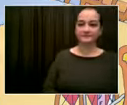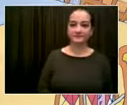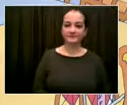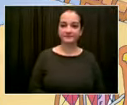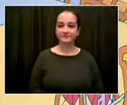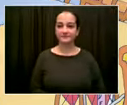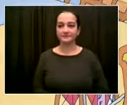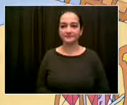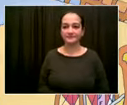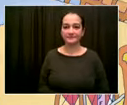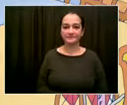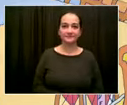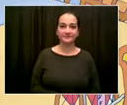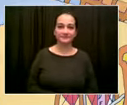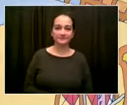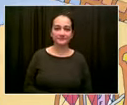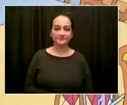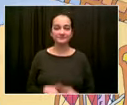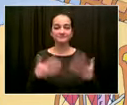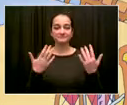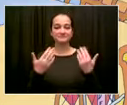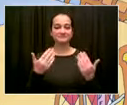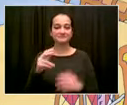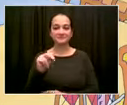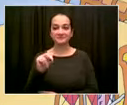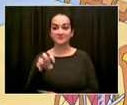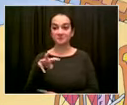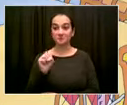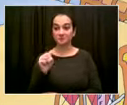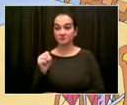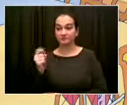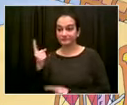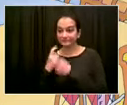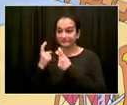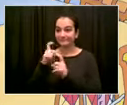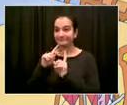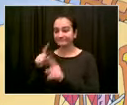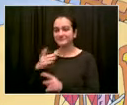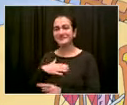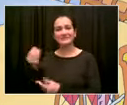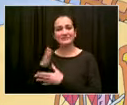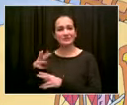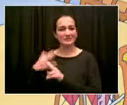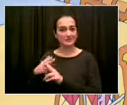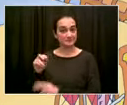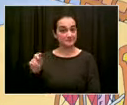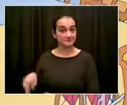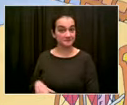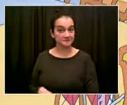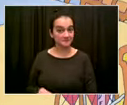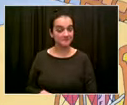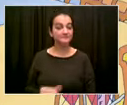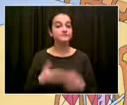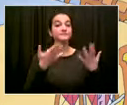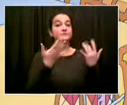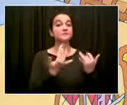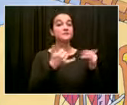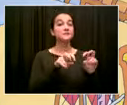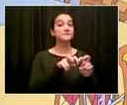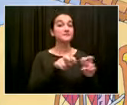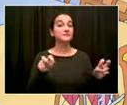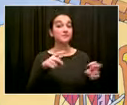outlet of each journalist. Good morning. We will now begin our Q&A. As a reminder, we are joined by Chief